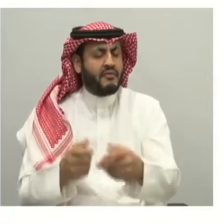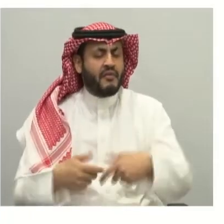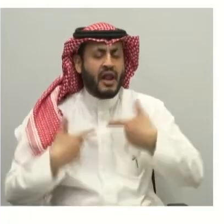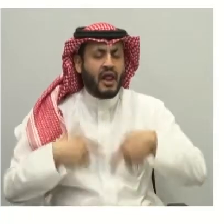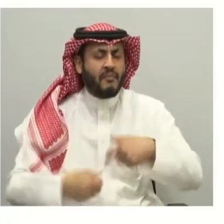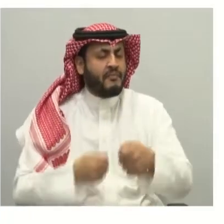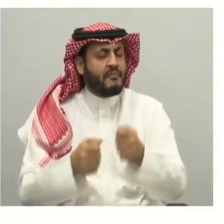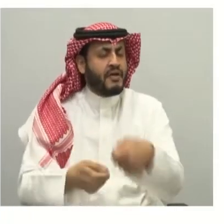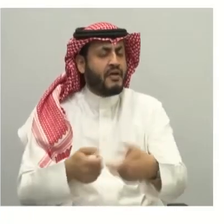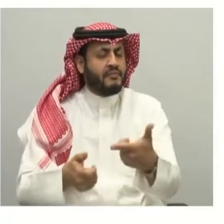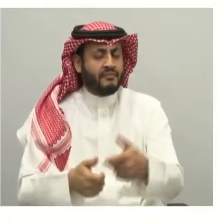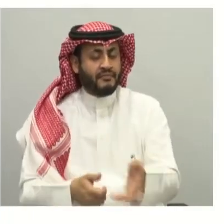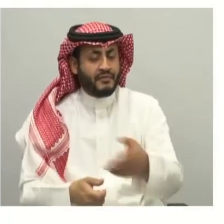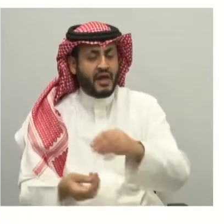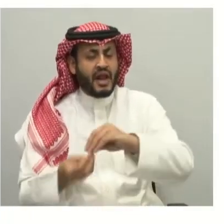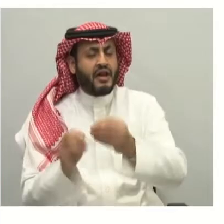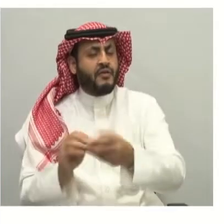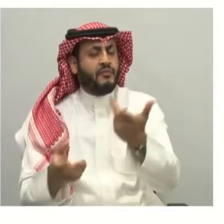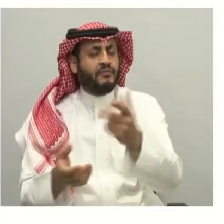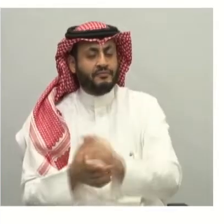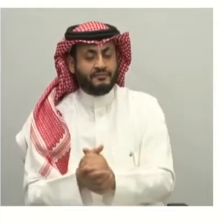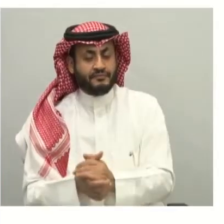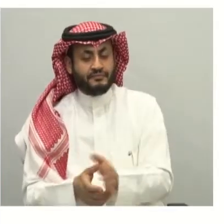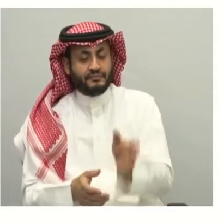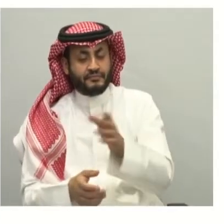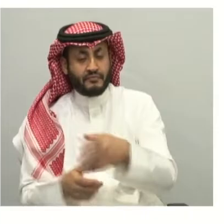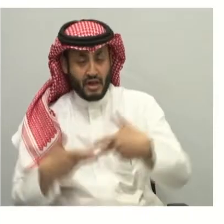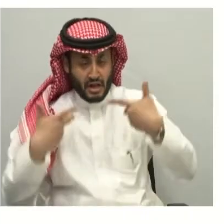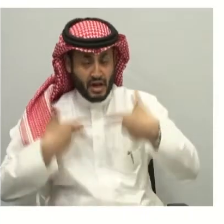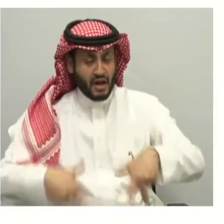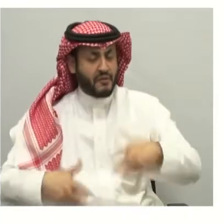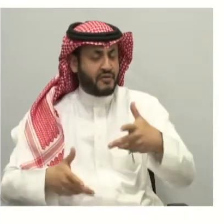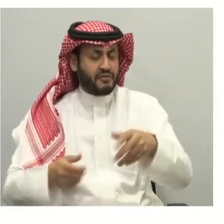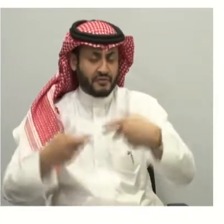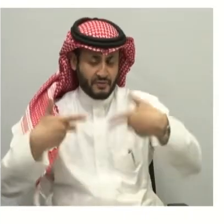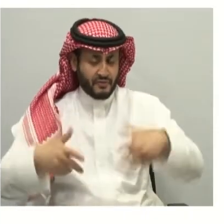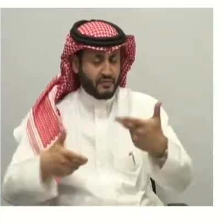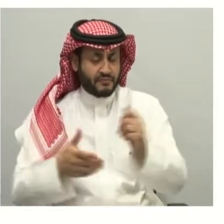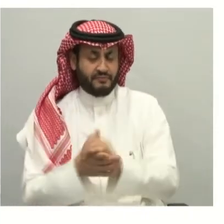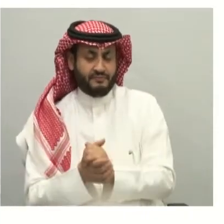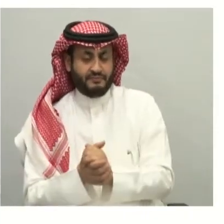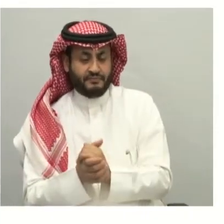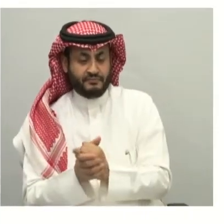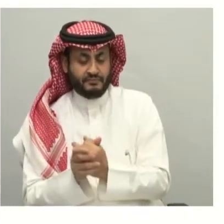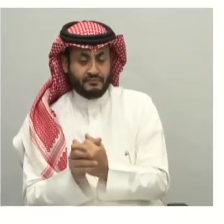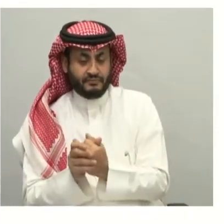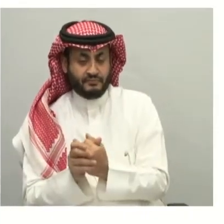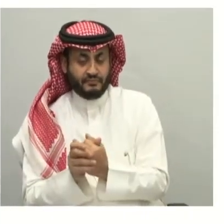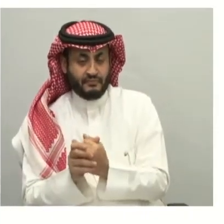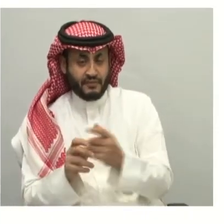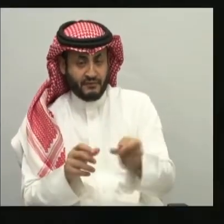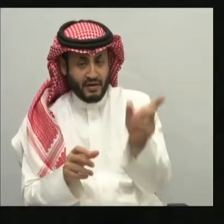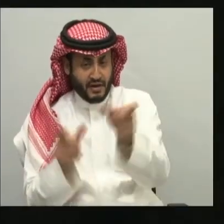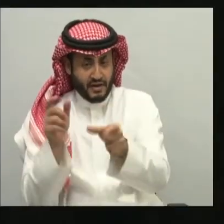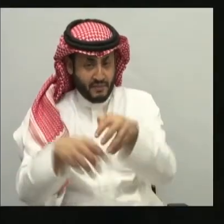clothes, and also the colors of these clothes, and also the style of these clothes. So what we need to